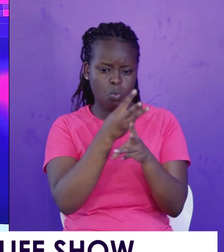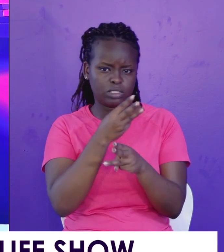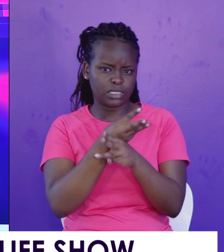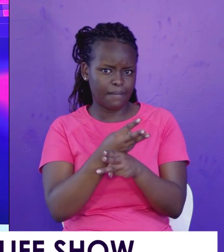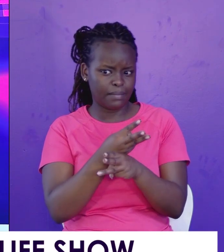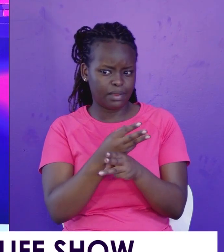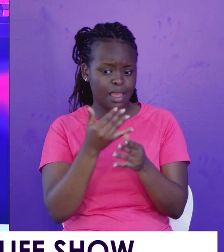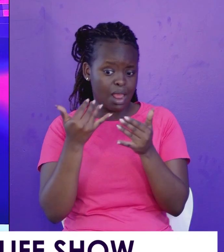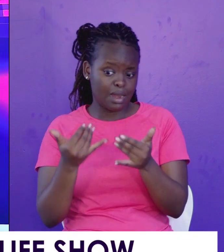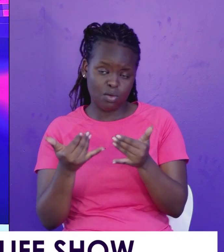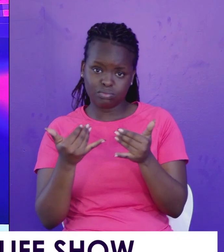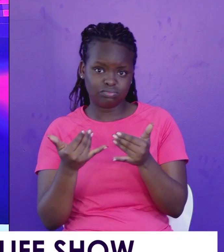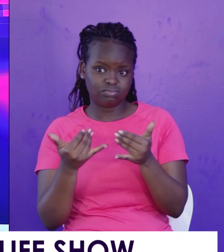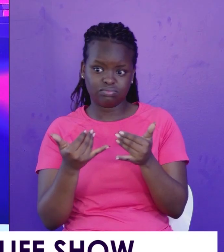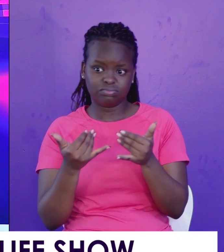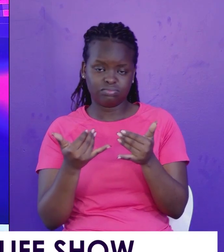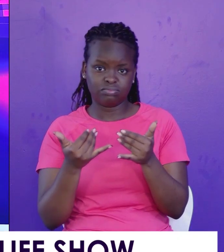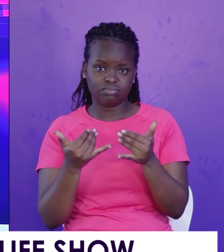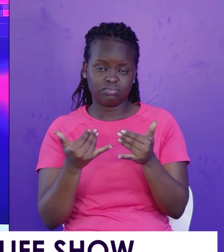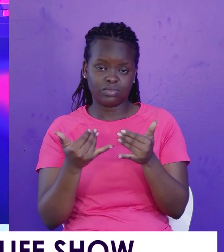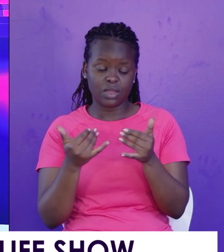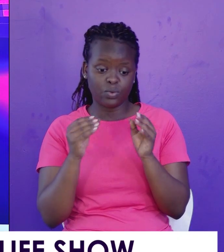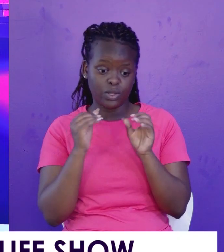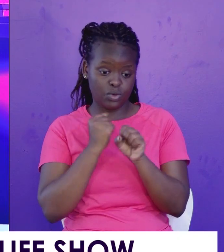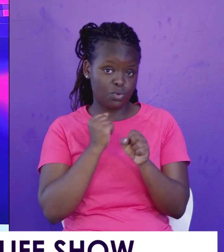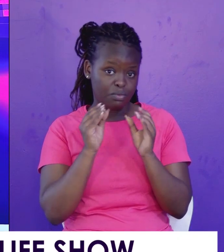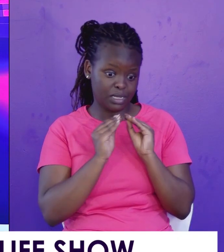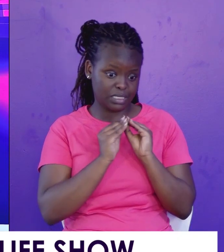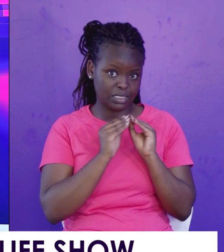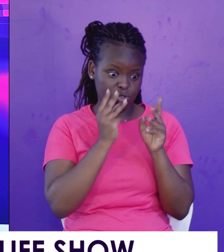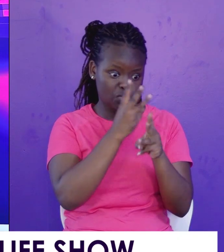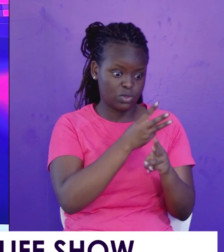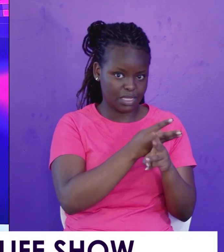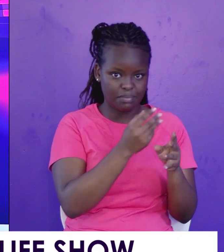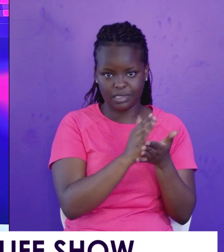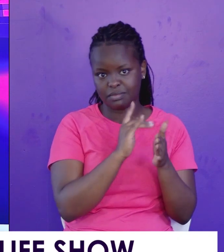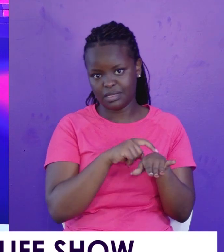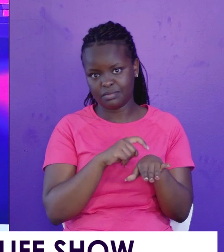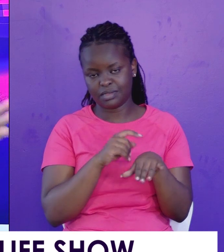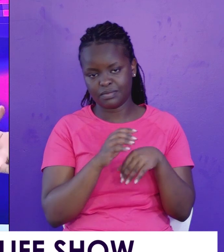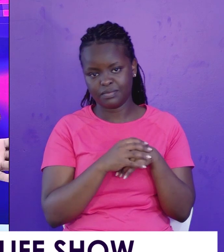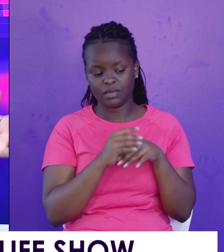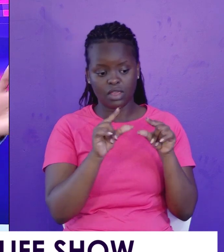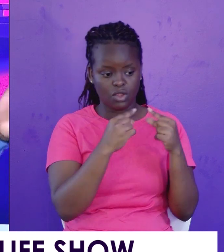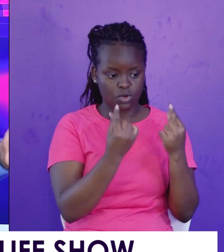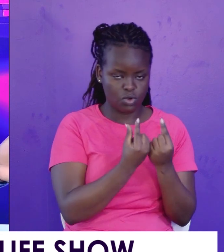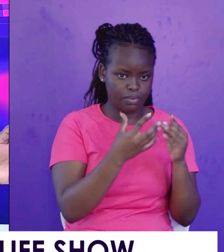mode of engagement. In fact, you do meetings on WhatsApp sometimes. There's a group that is formed, and these guys can have a discussion, and you are